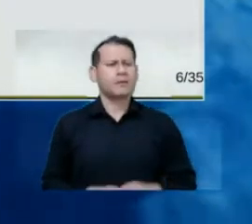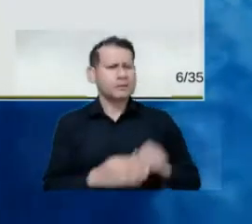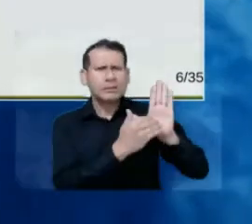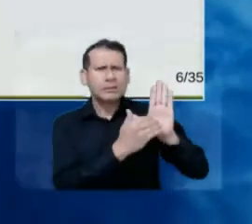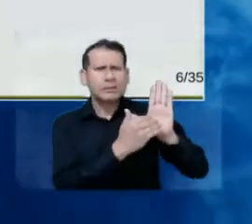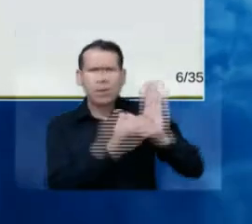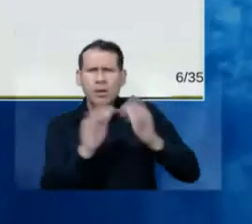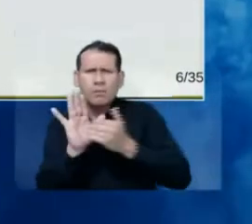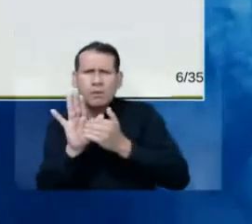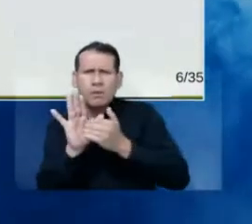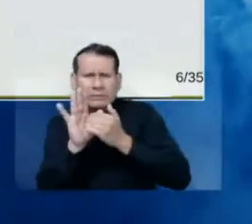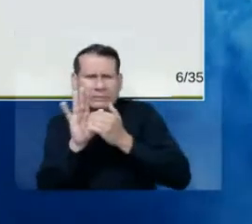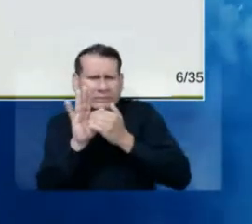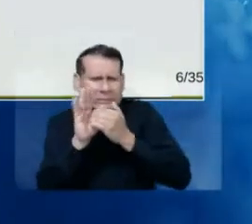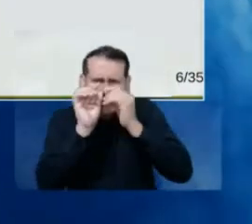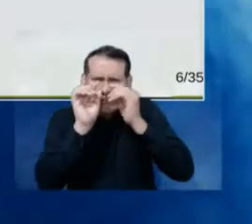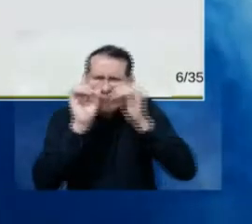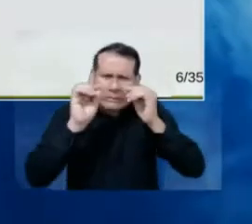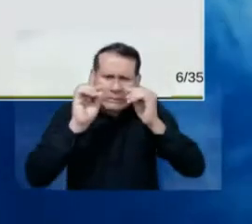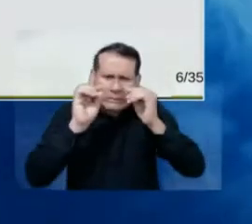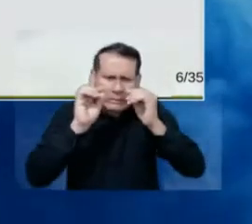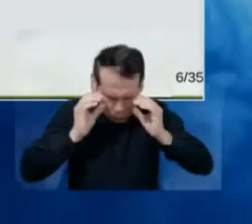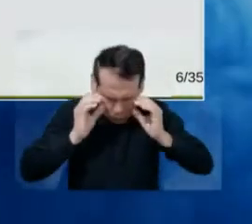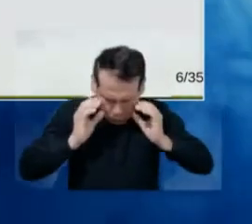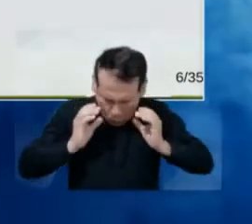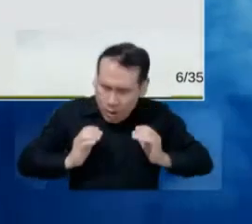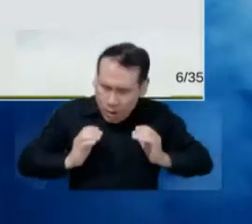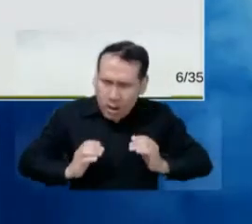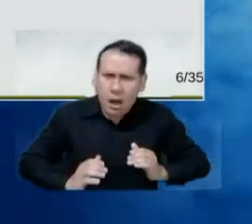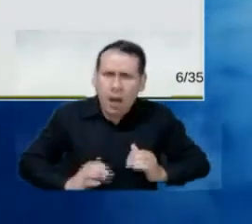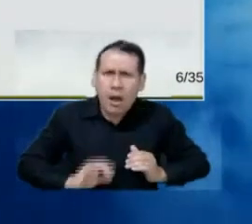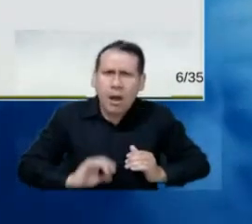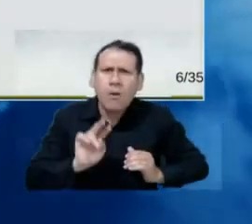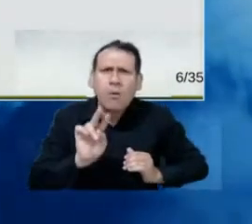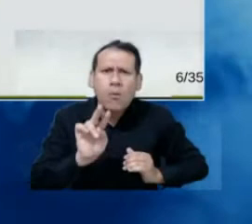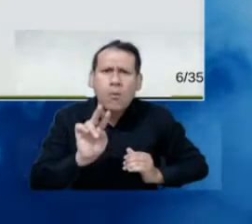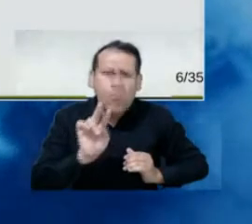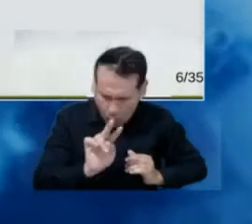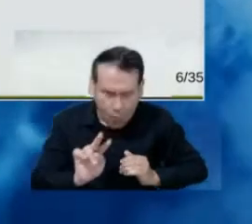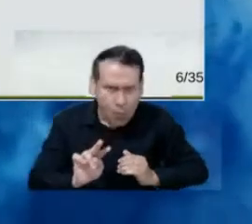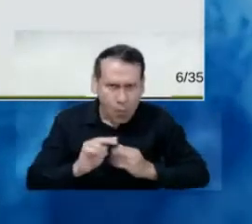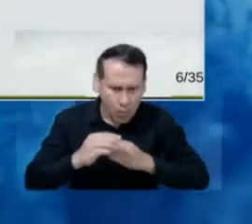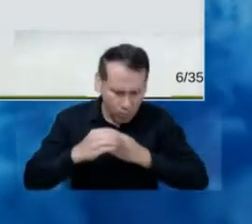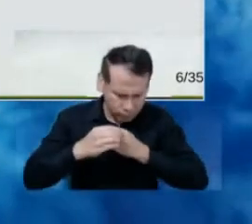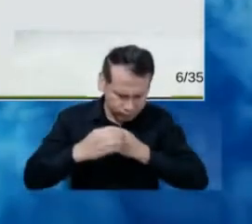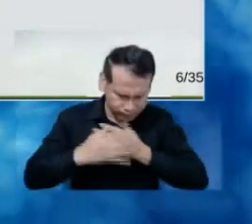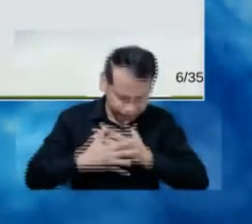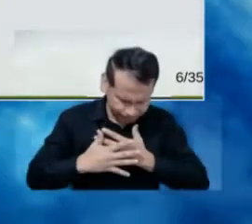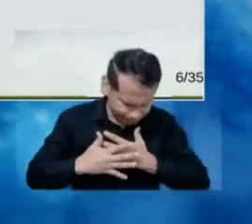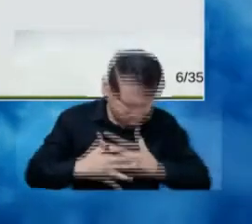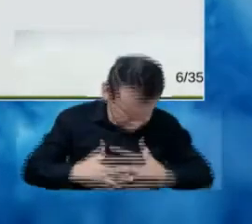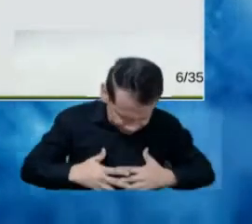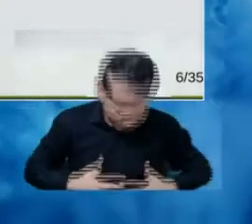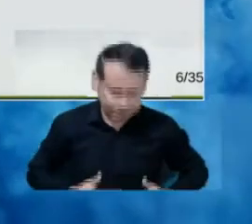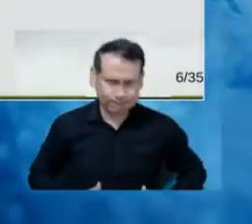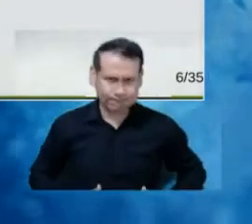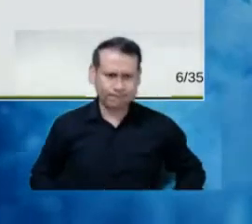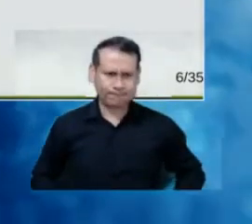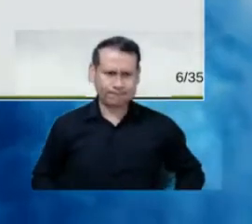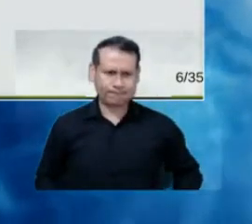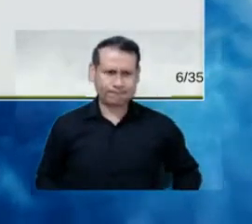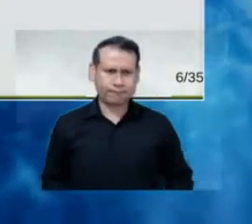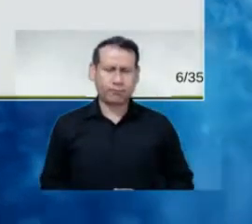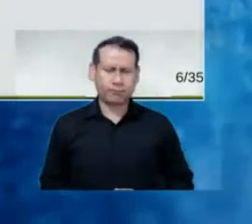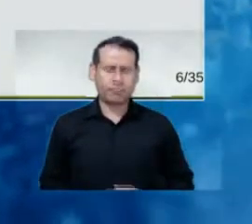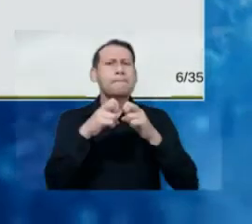that actually represent all the body structures, and they're done so with the parameters, the dielectric